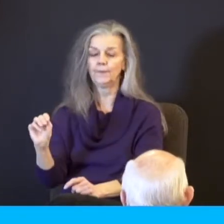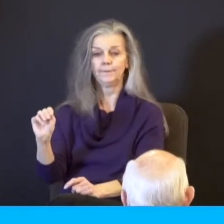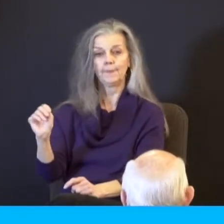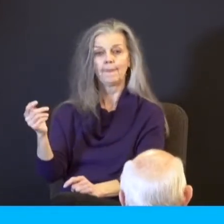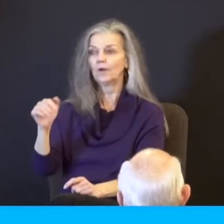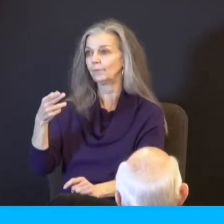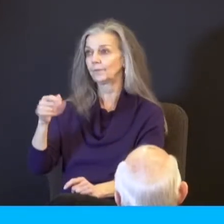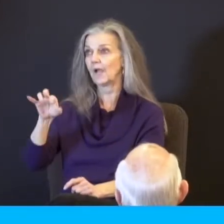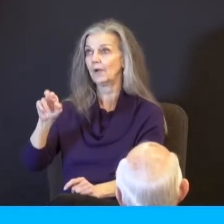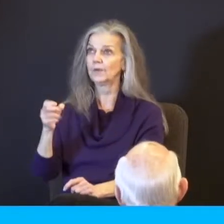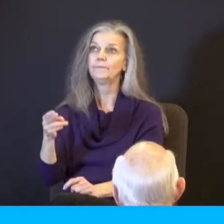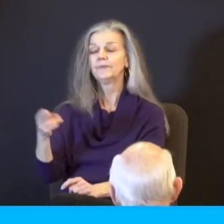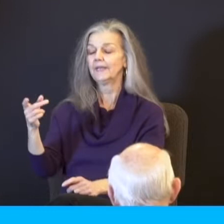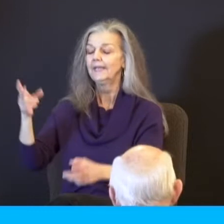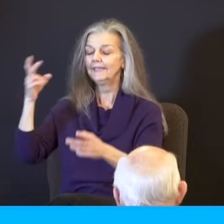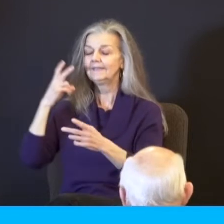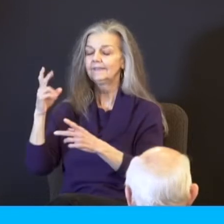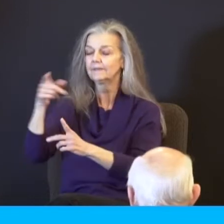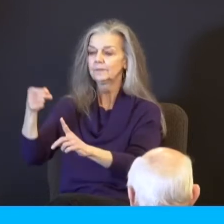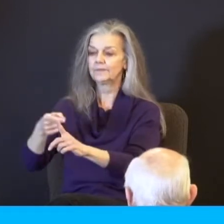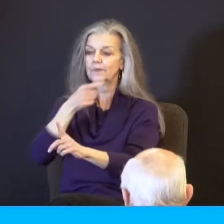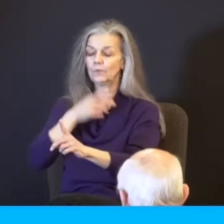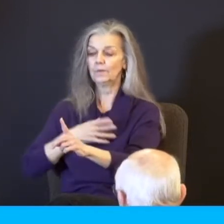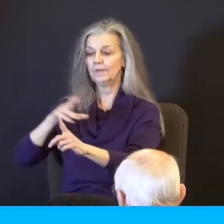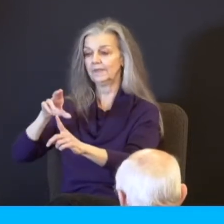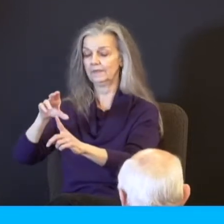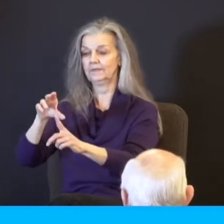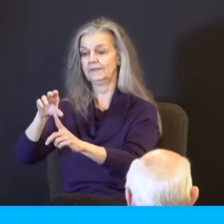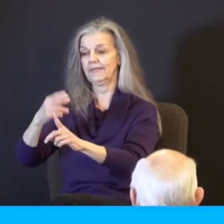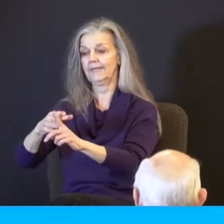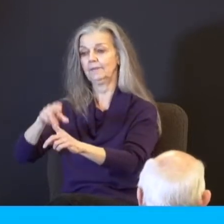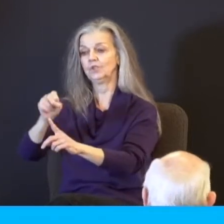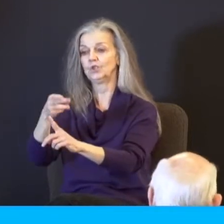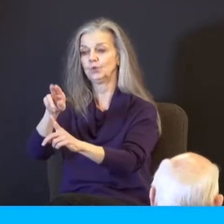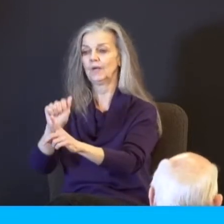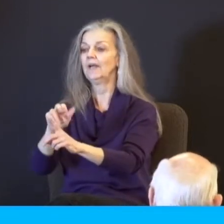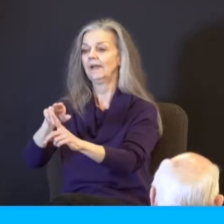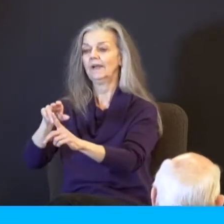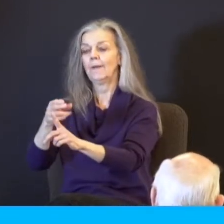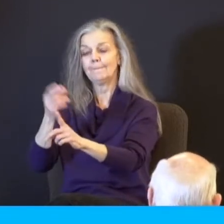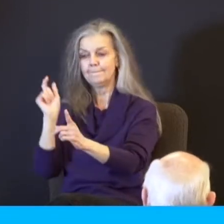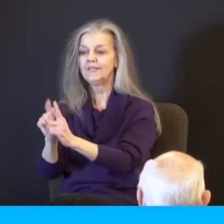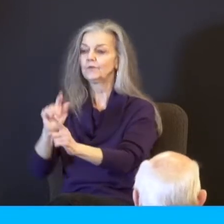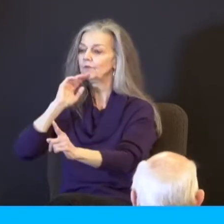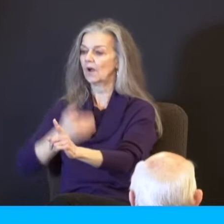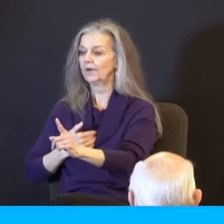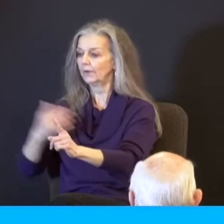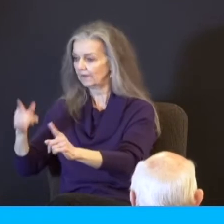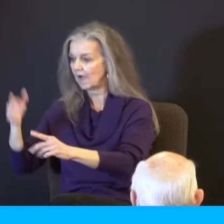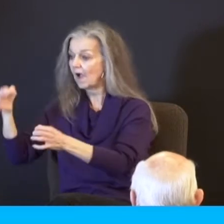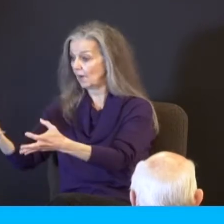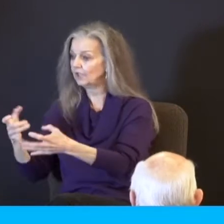a certain Canaanite. His name is Shua. Finds his daughter, decides she's the one, and he went in unto her. And